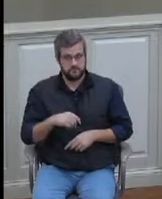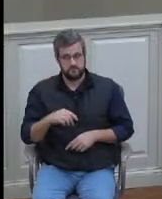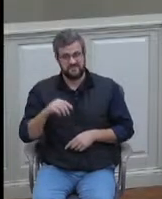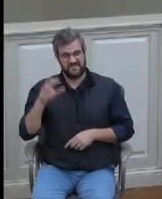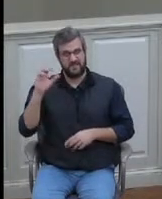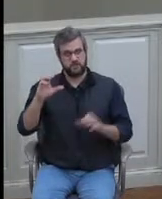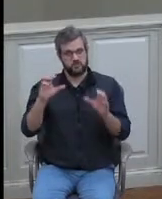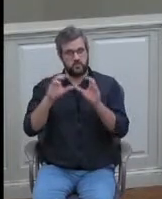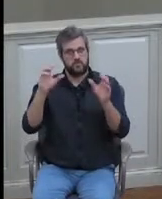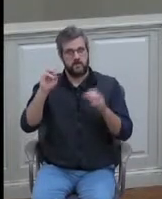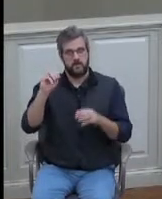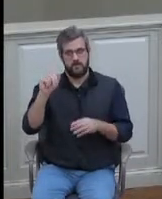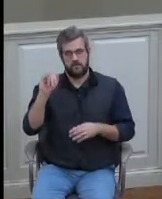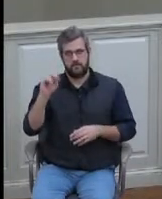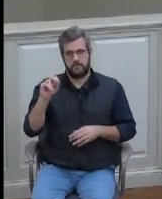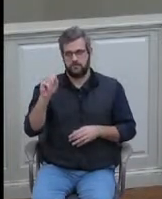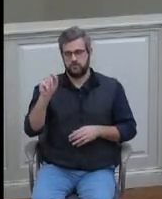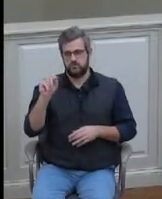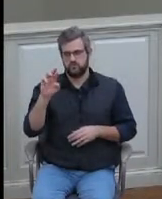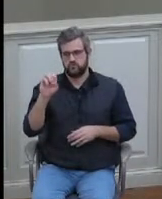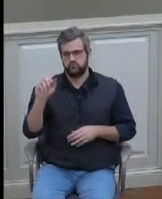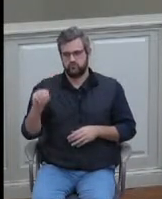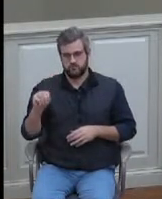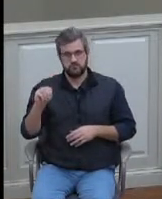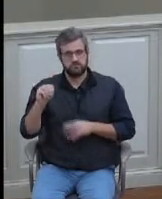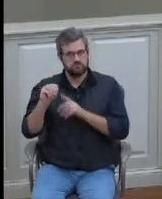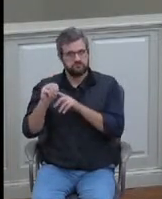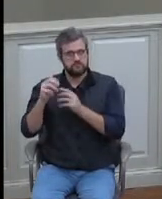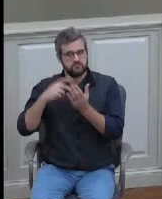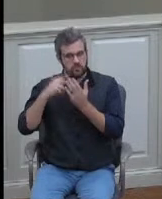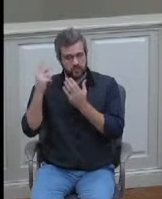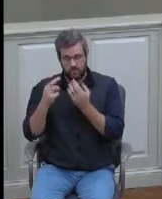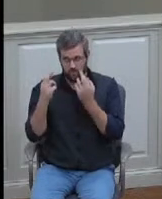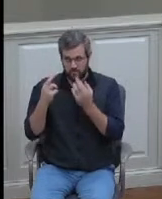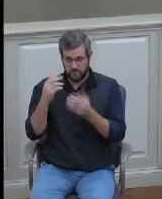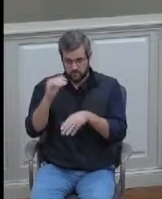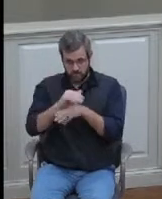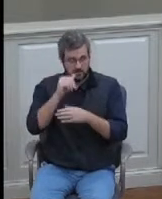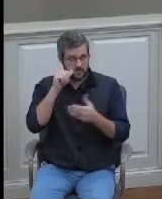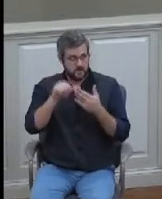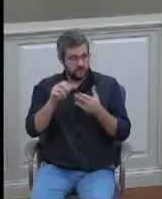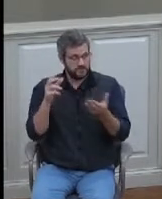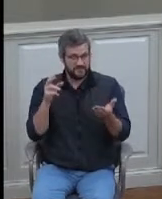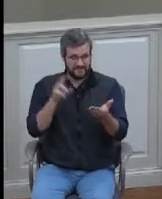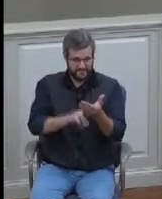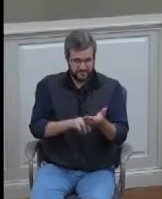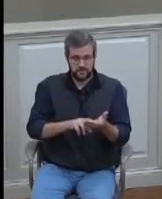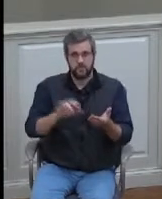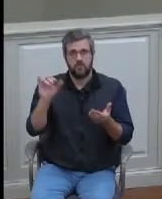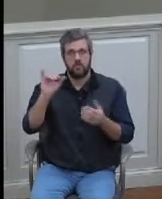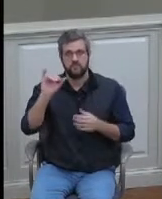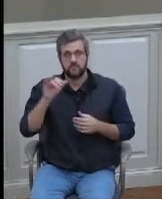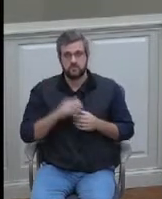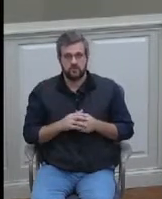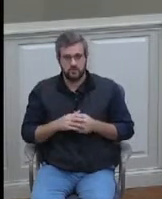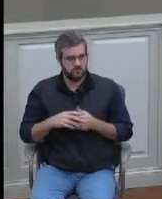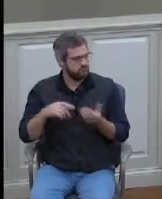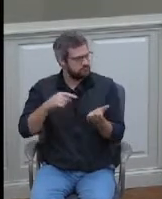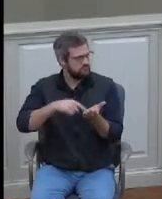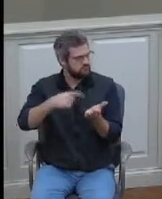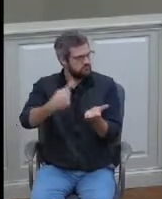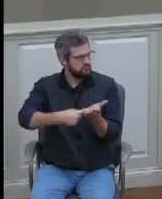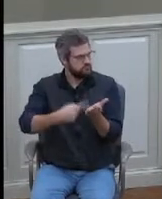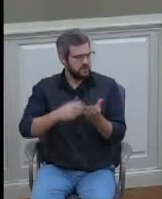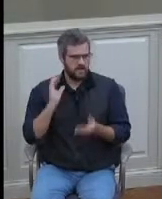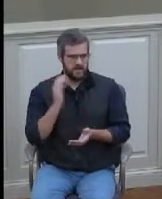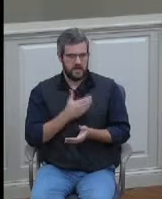we're here tonight, to have our letter of commitment signed, hopefully, fingers crossed. But it also talks about our plans, because